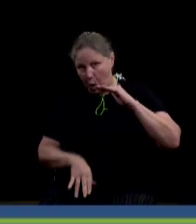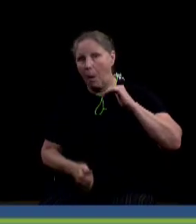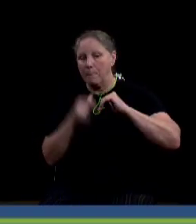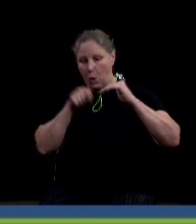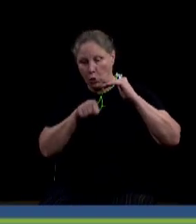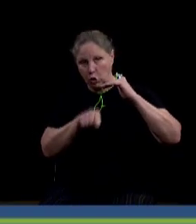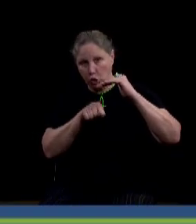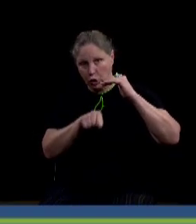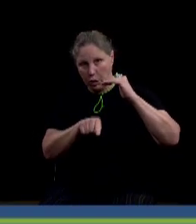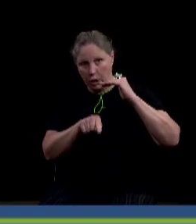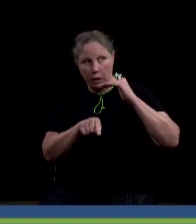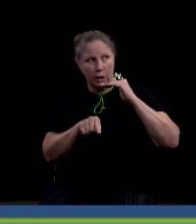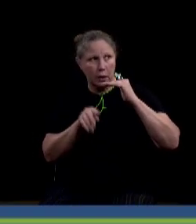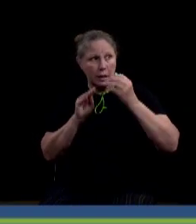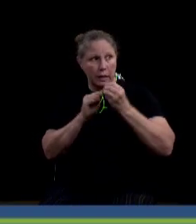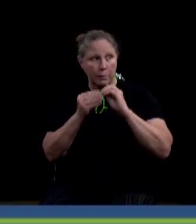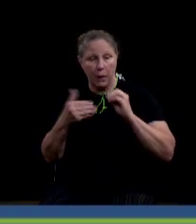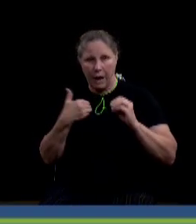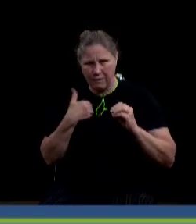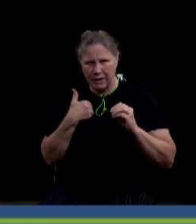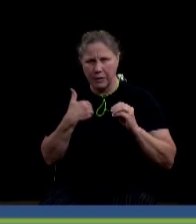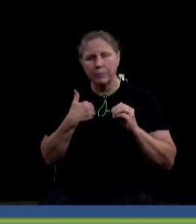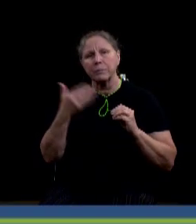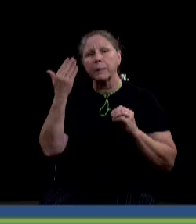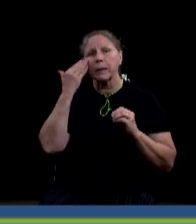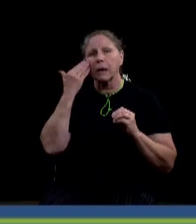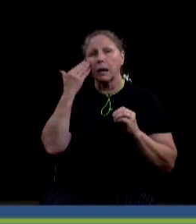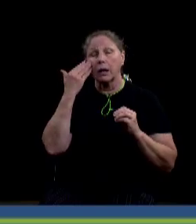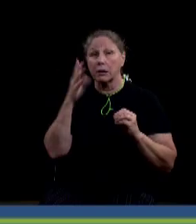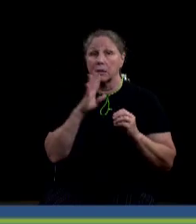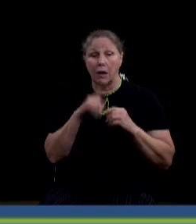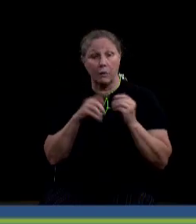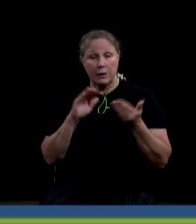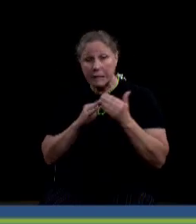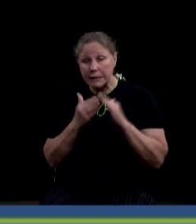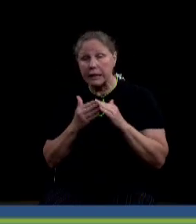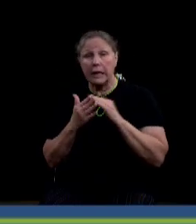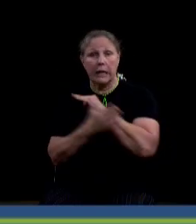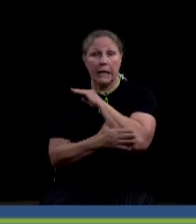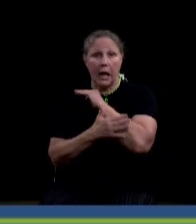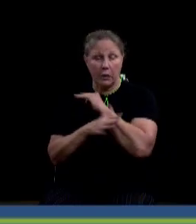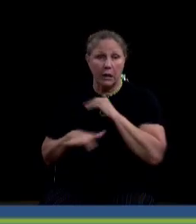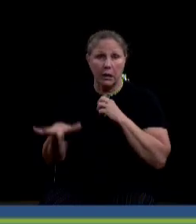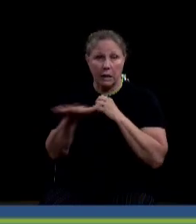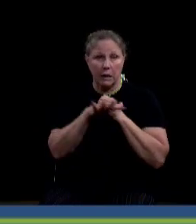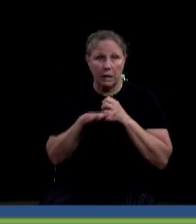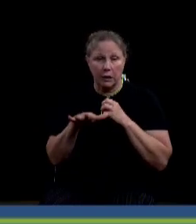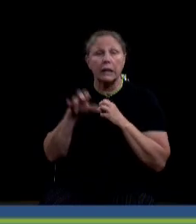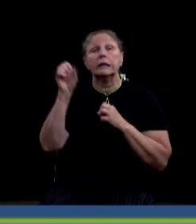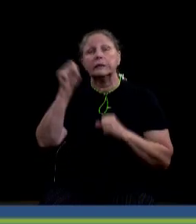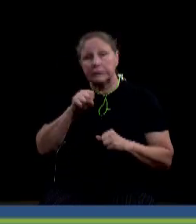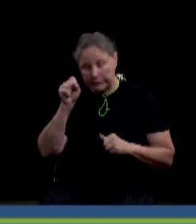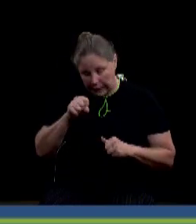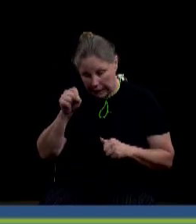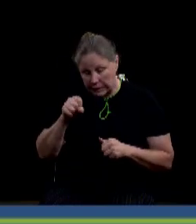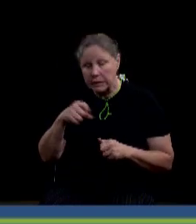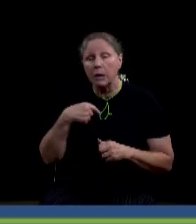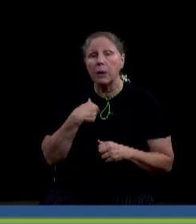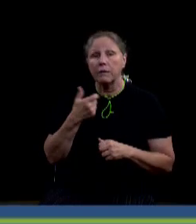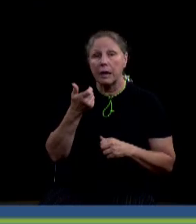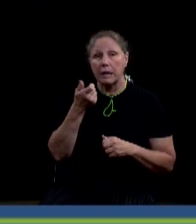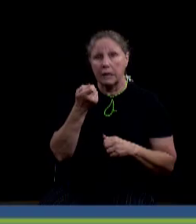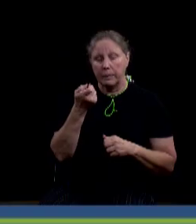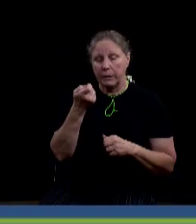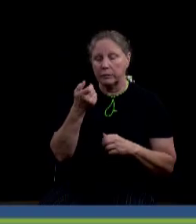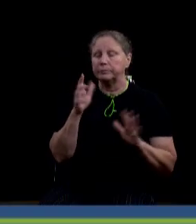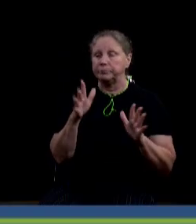I can only speak for our city and our county. Yes, we're doing a little bit, we are doing more testing, but not to the